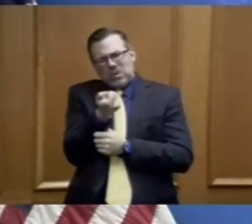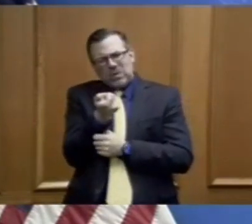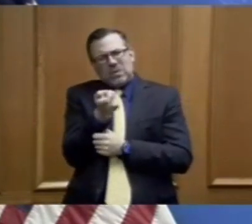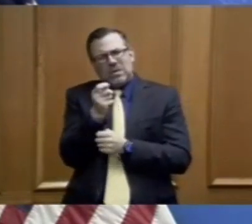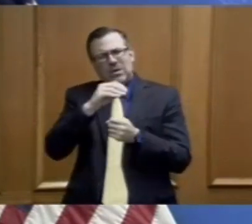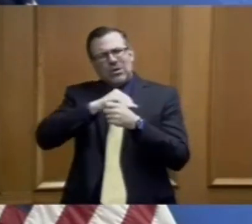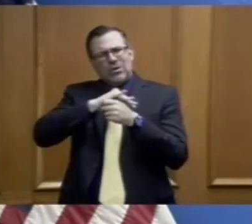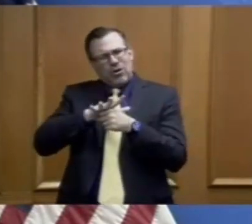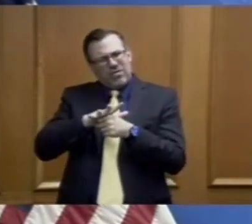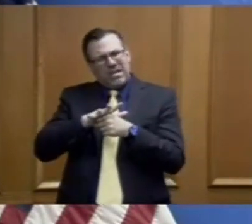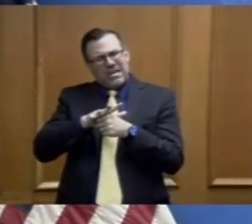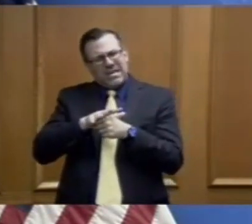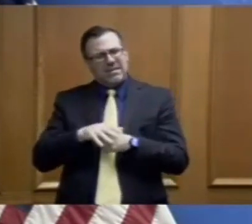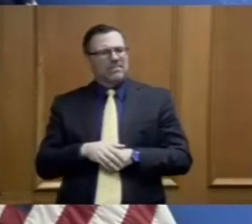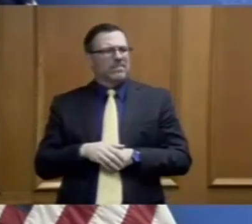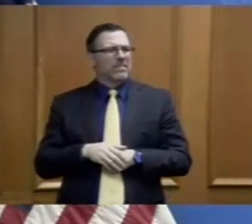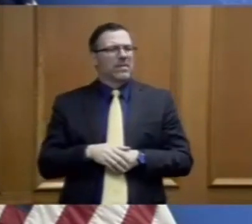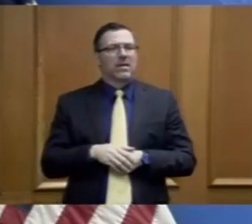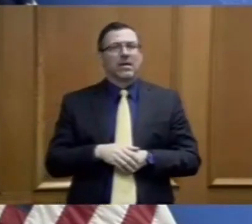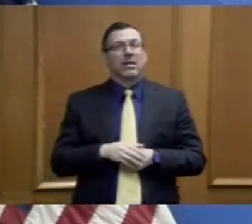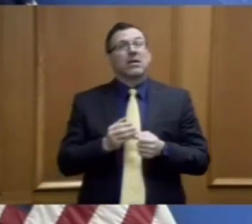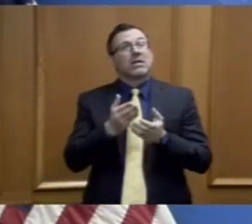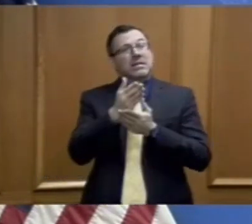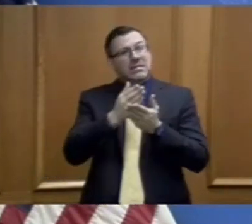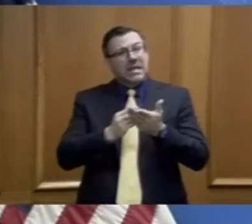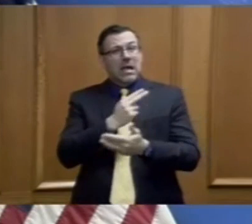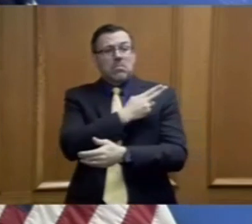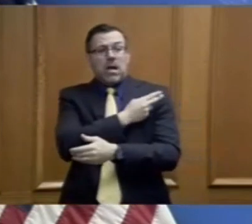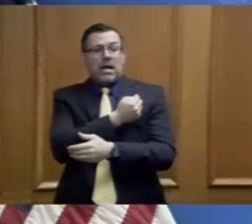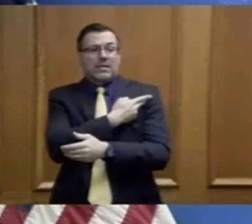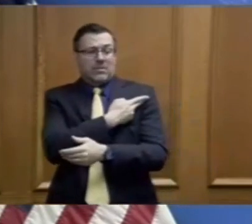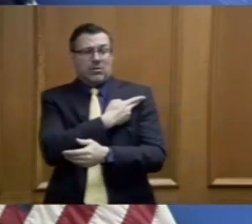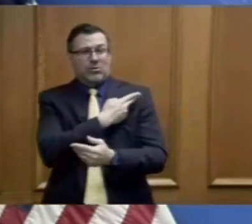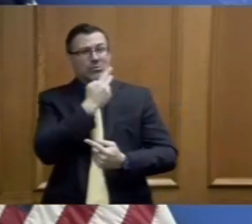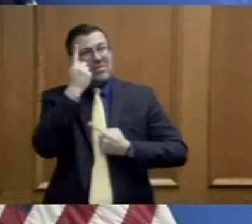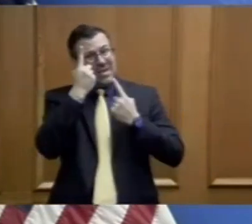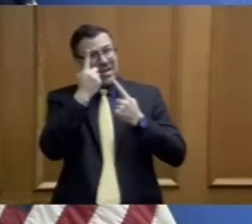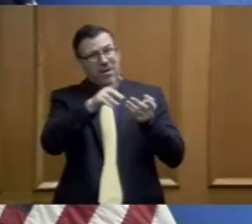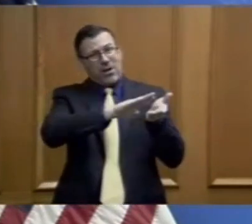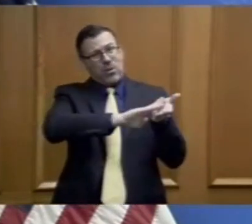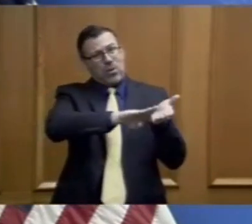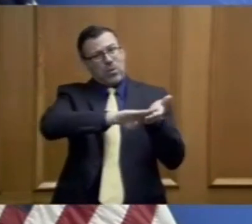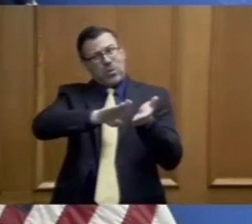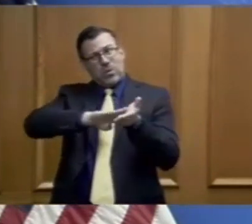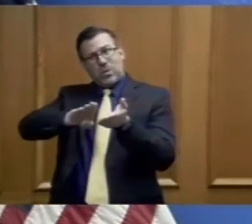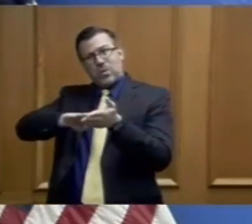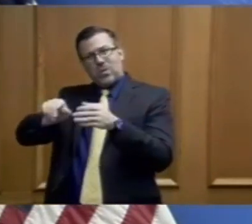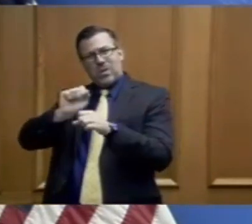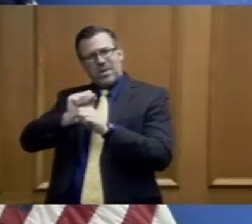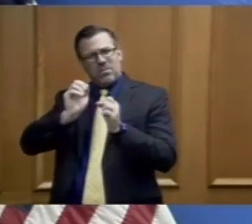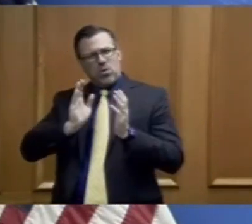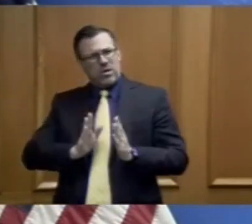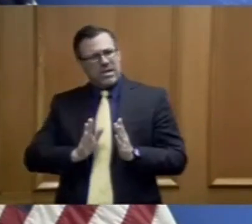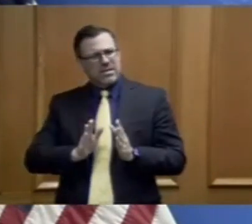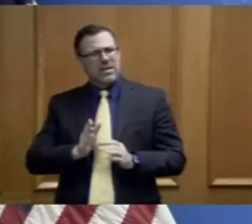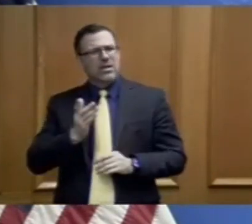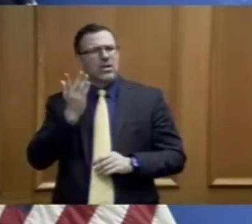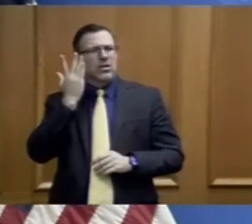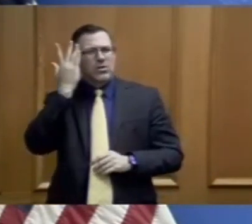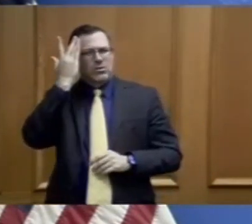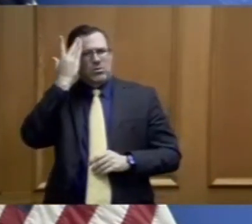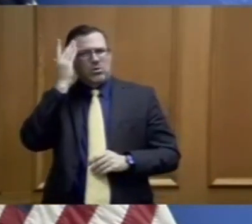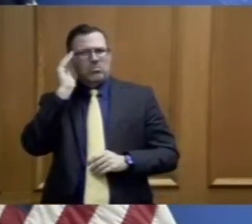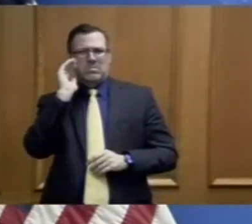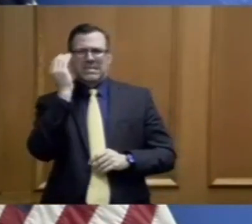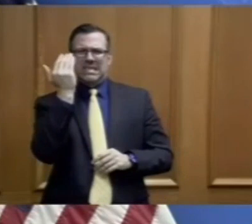are reporting furloughing employees. It seems almost as if the state is paying hospitals not to